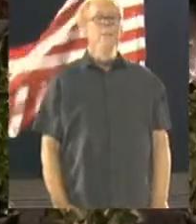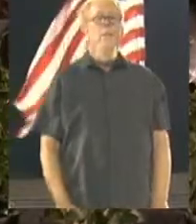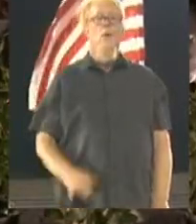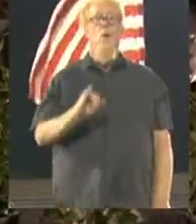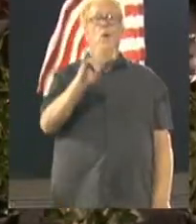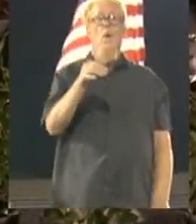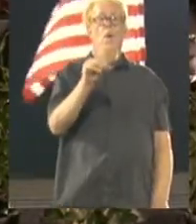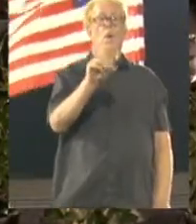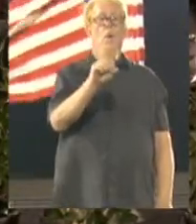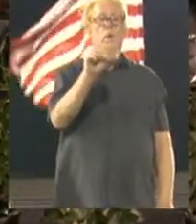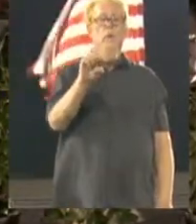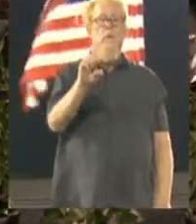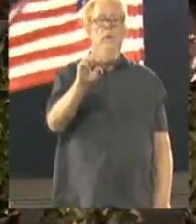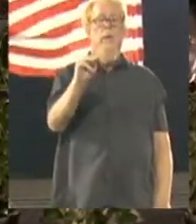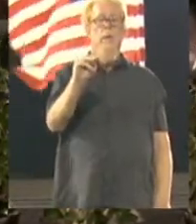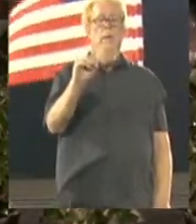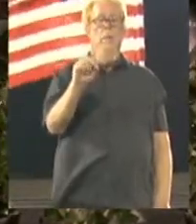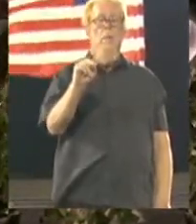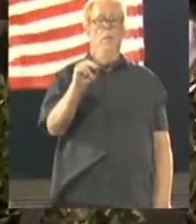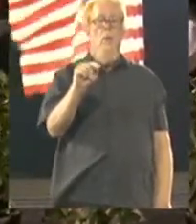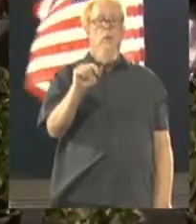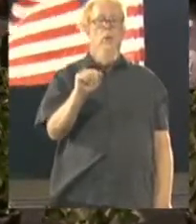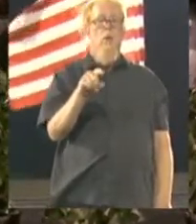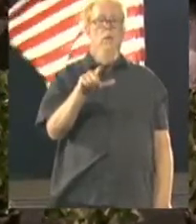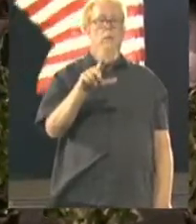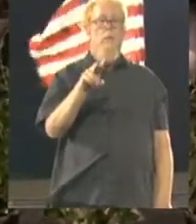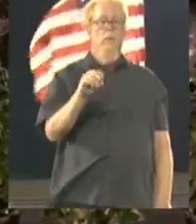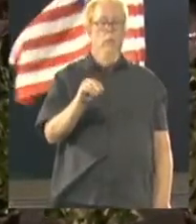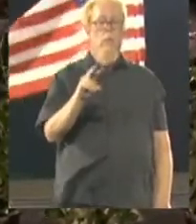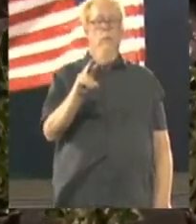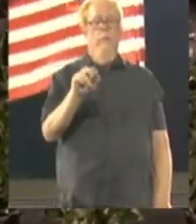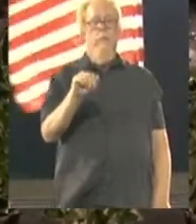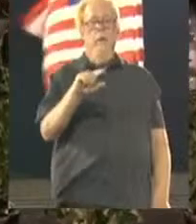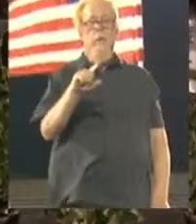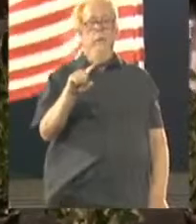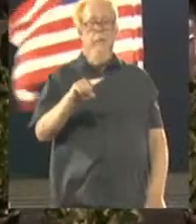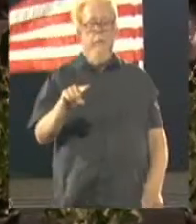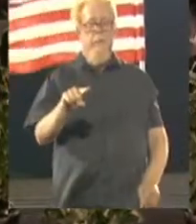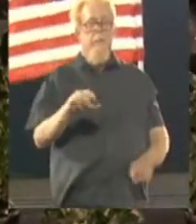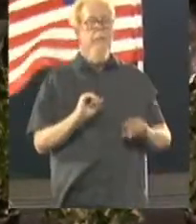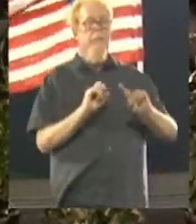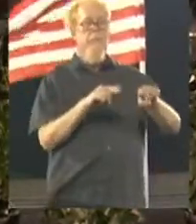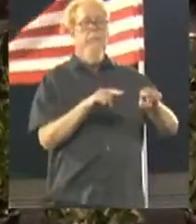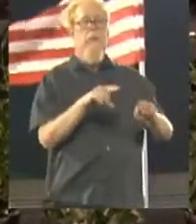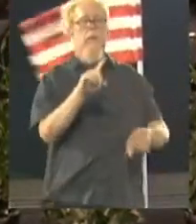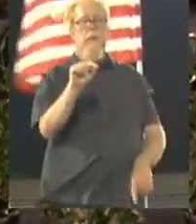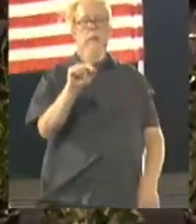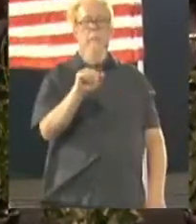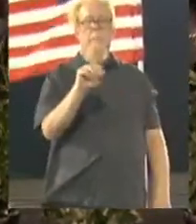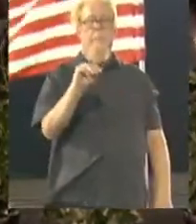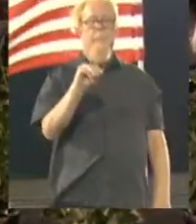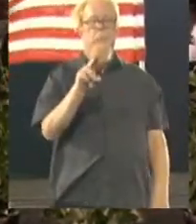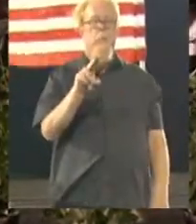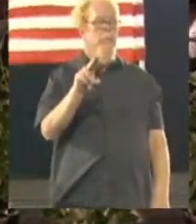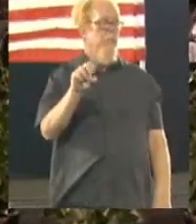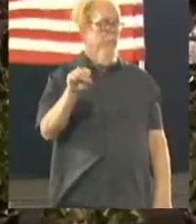Jose R. Montalvo Vasquez will be attending Texas A&M University at San Antonio.